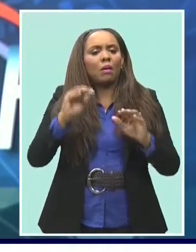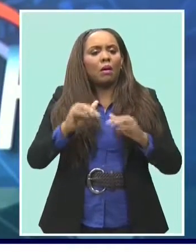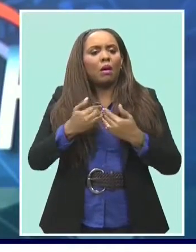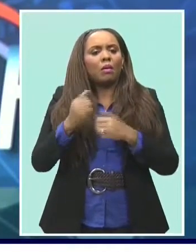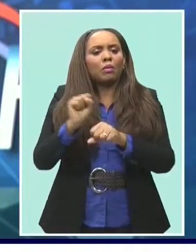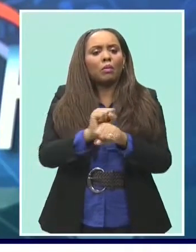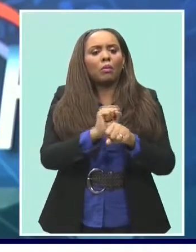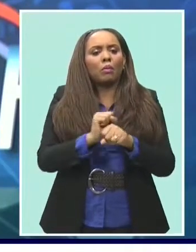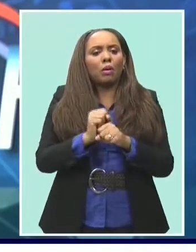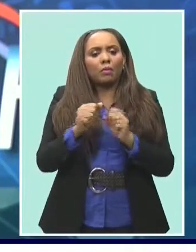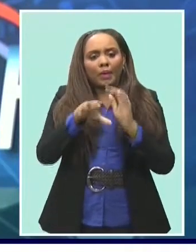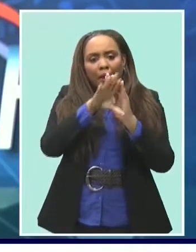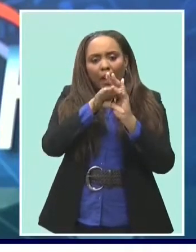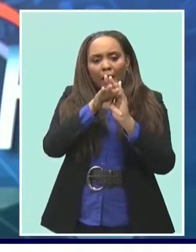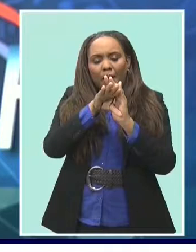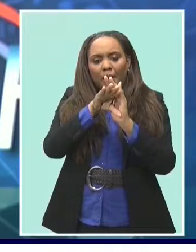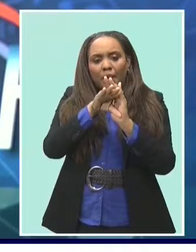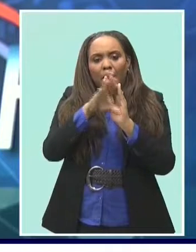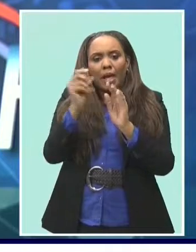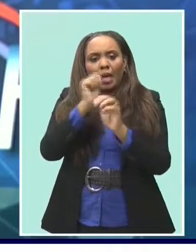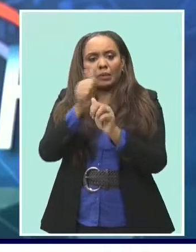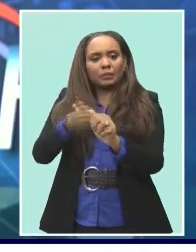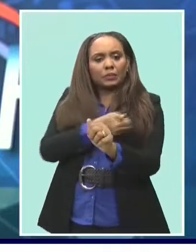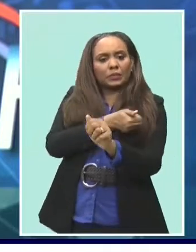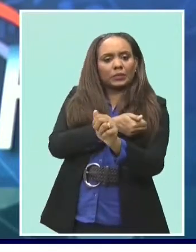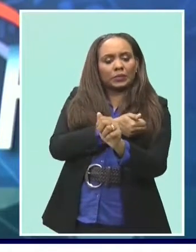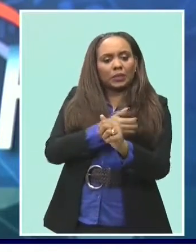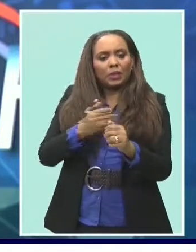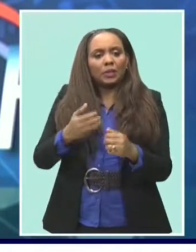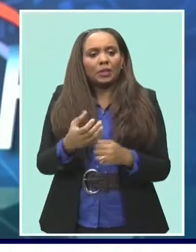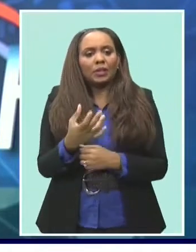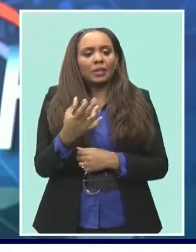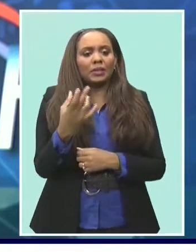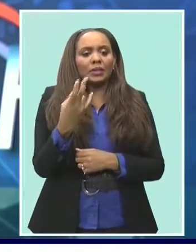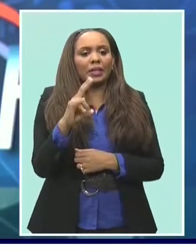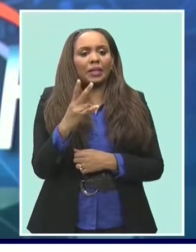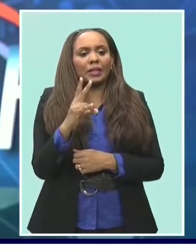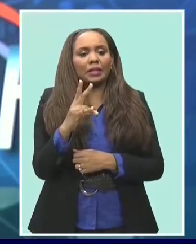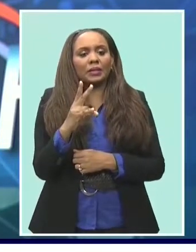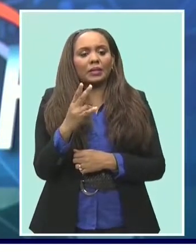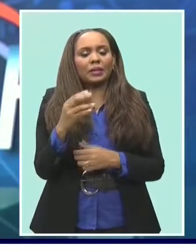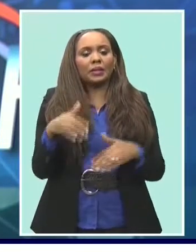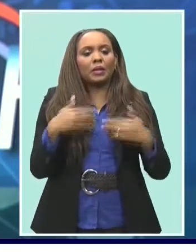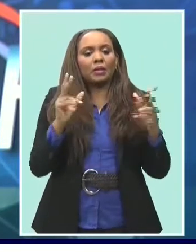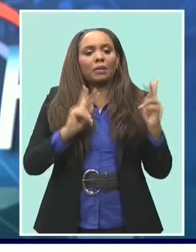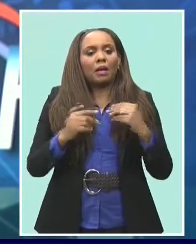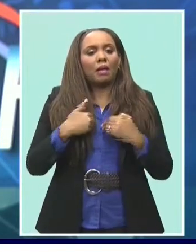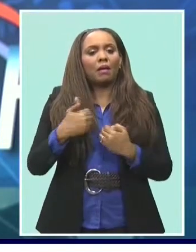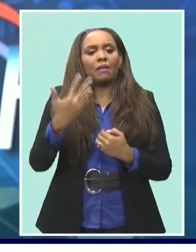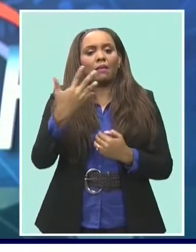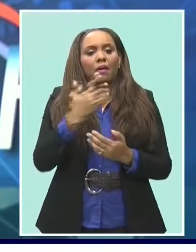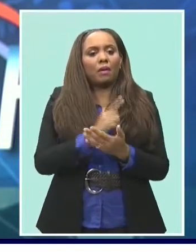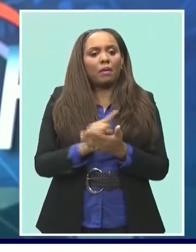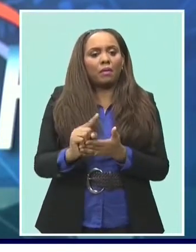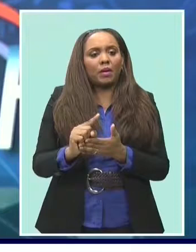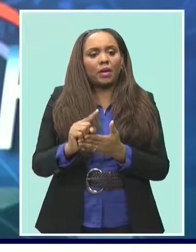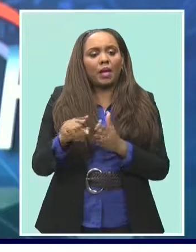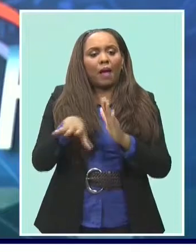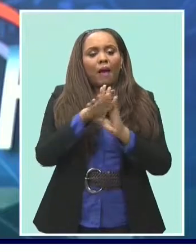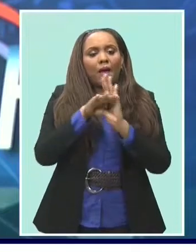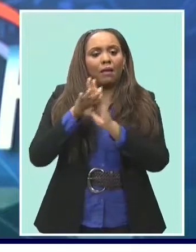camera and behind the scenes. The 17 young people have successfully completed the 5-week videography program,